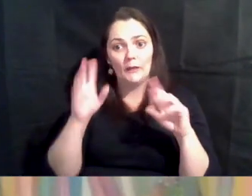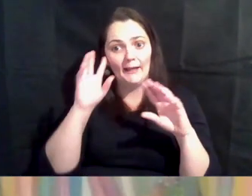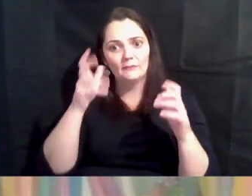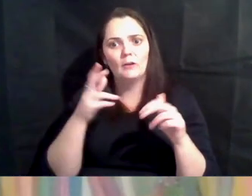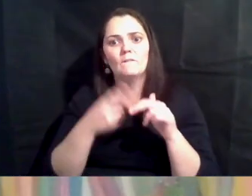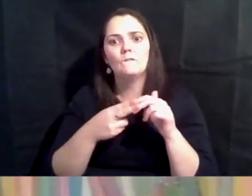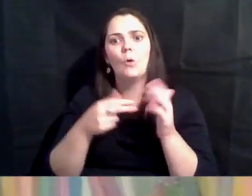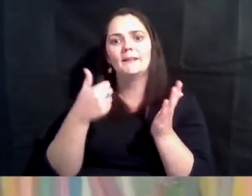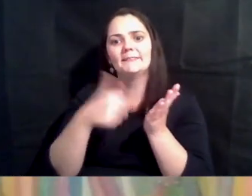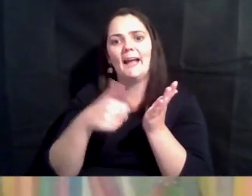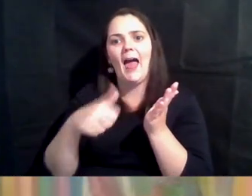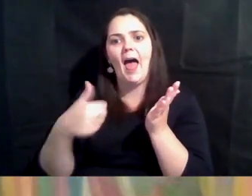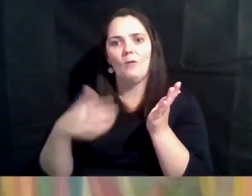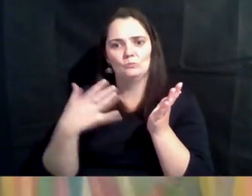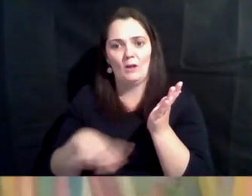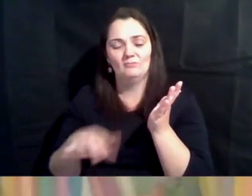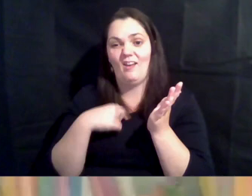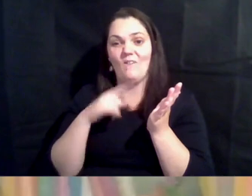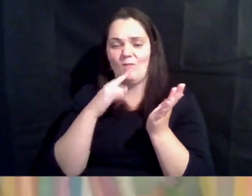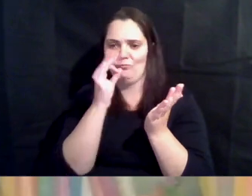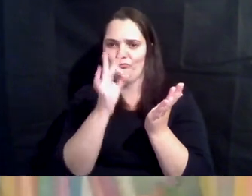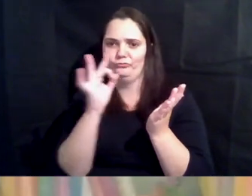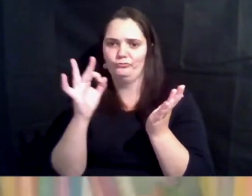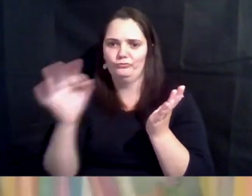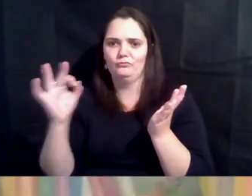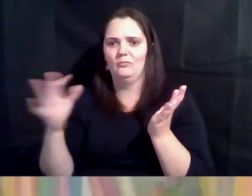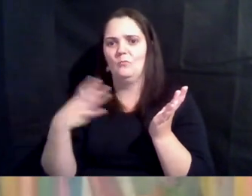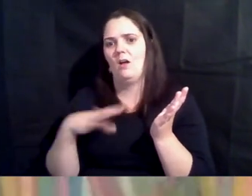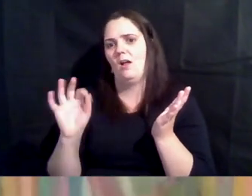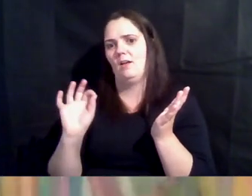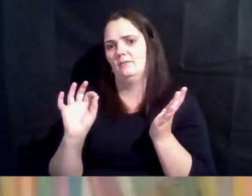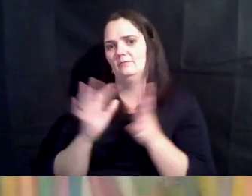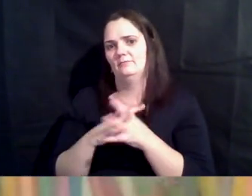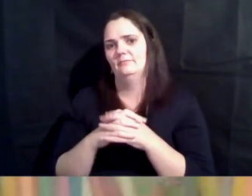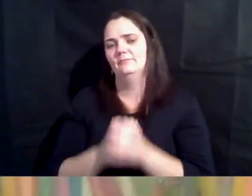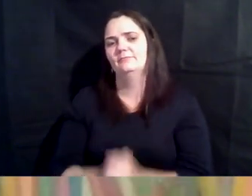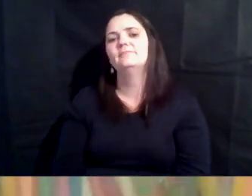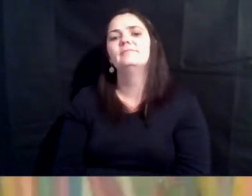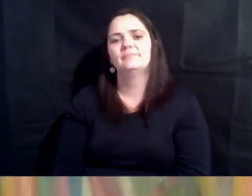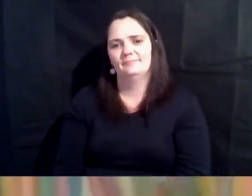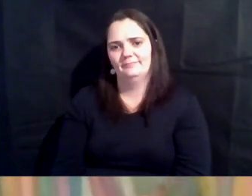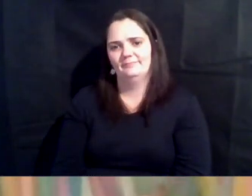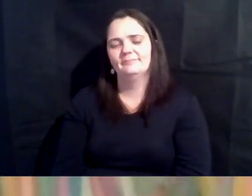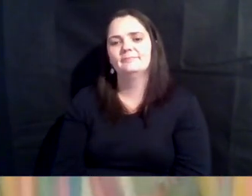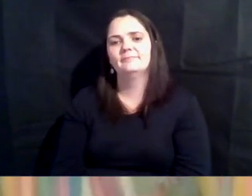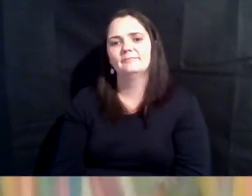I'm going to use some of these little sticky dots that I have on the side to lay a little bit of a foundation for my collage.